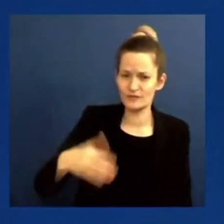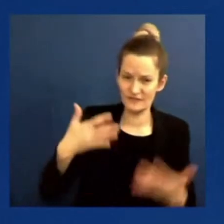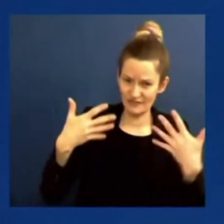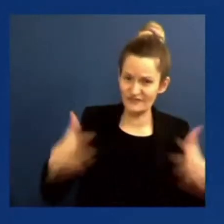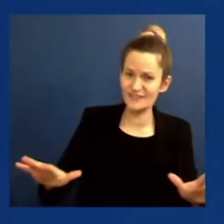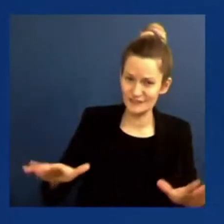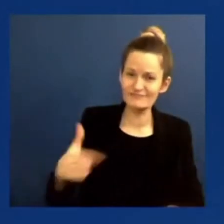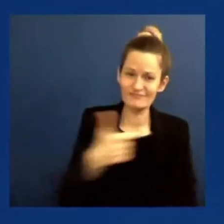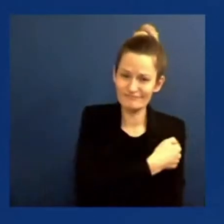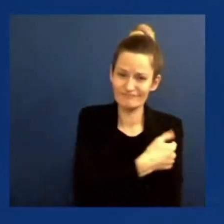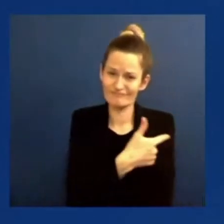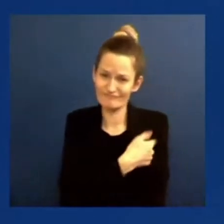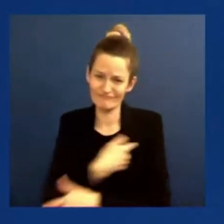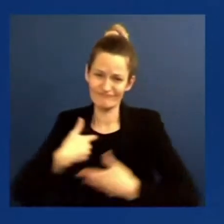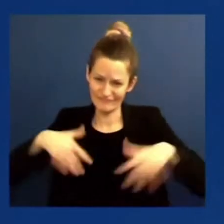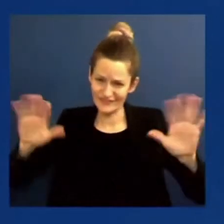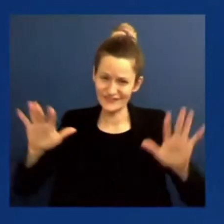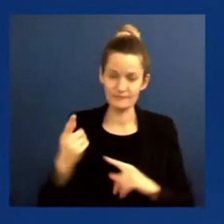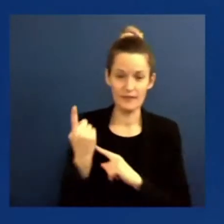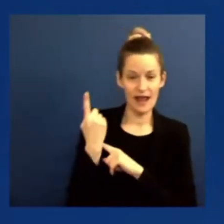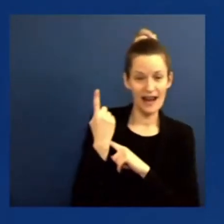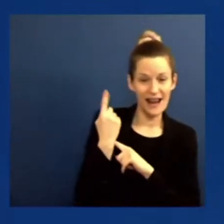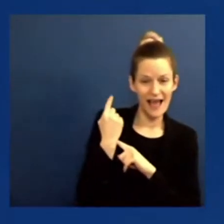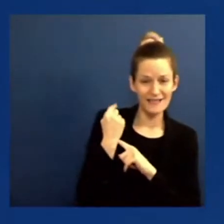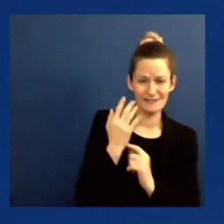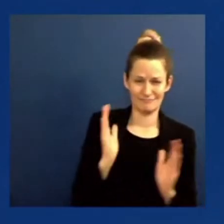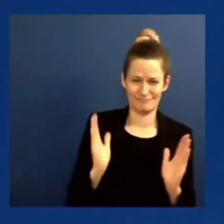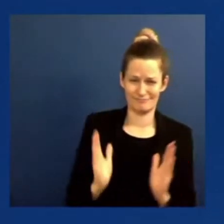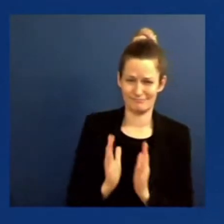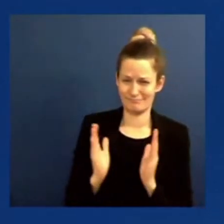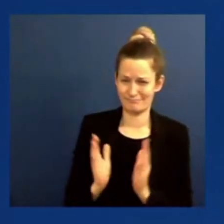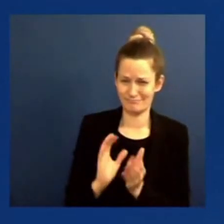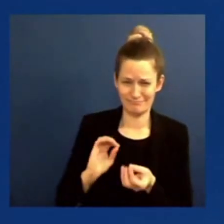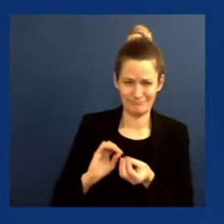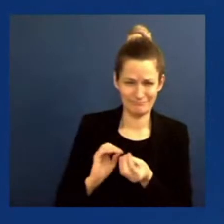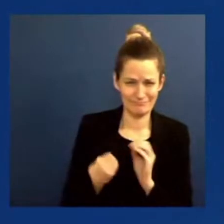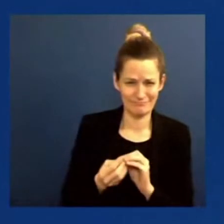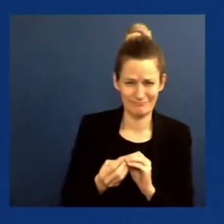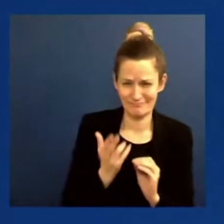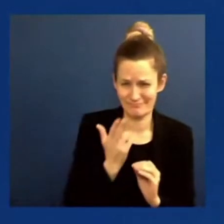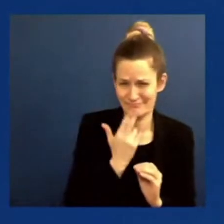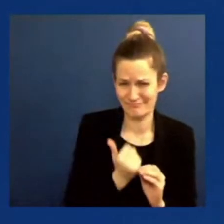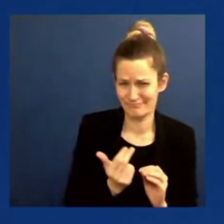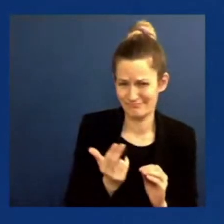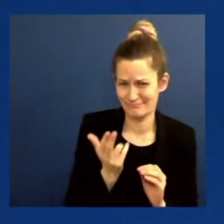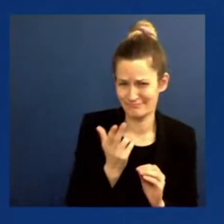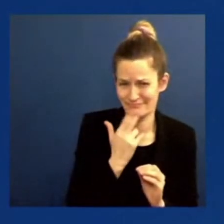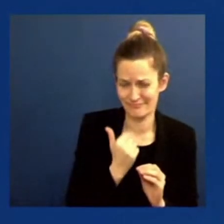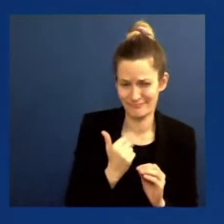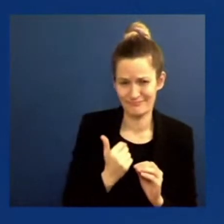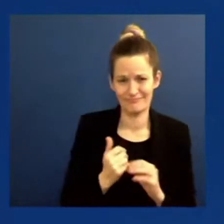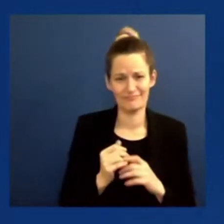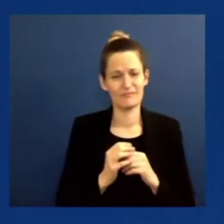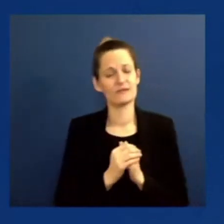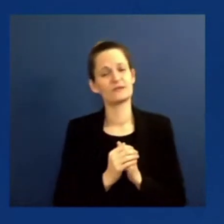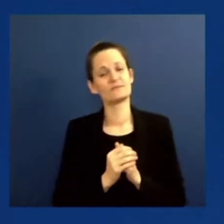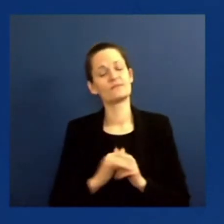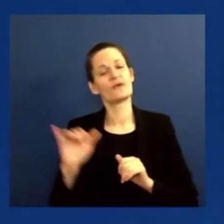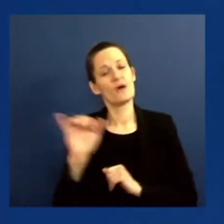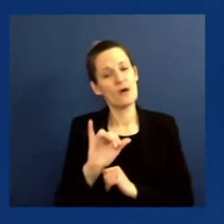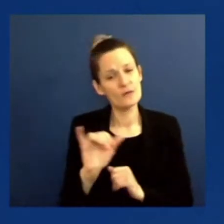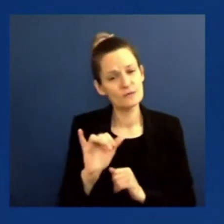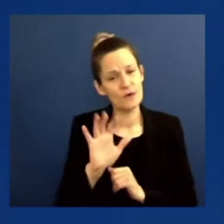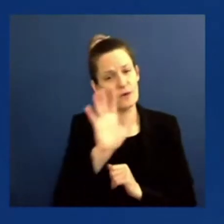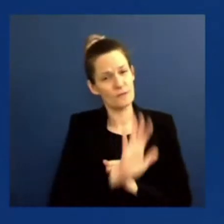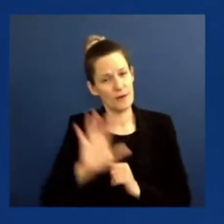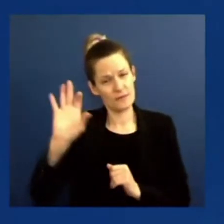this time last year. And importantly, we keep driving additional progress with about 9 million more shots going